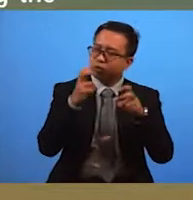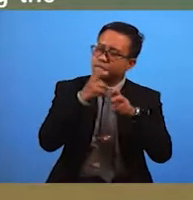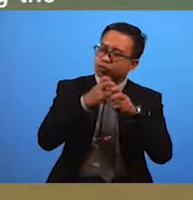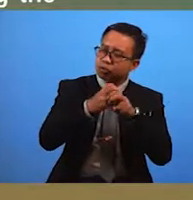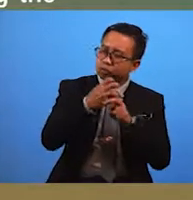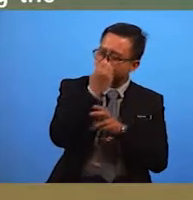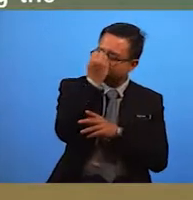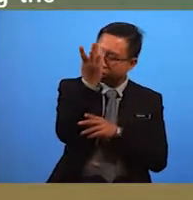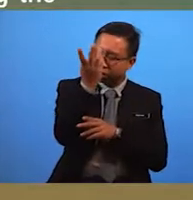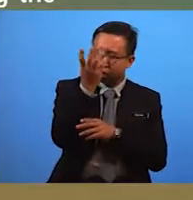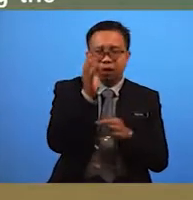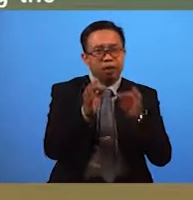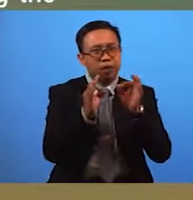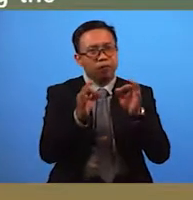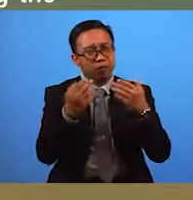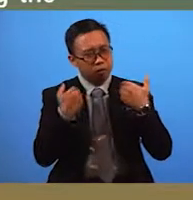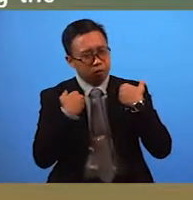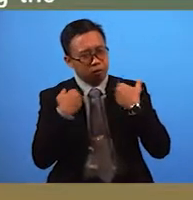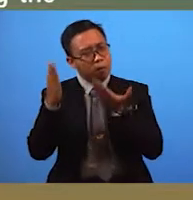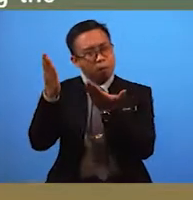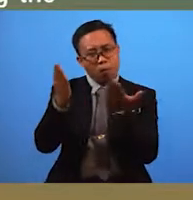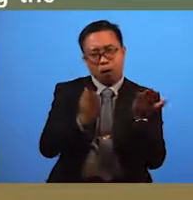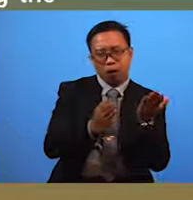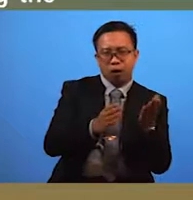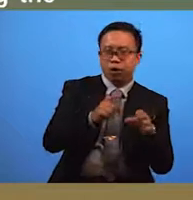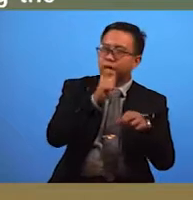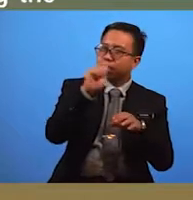tell if someone is a carrier of the virus.